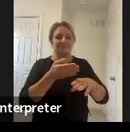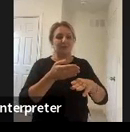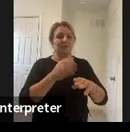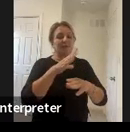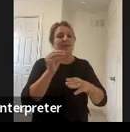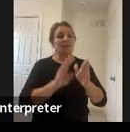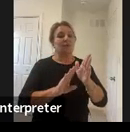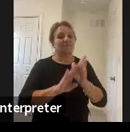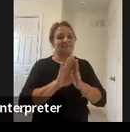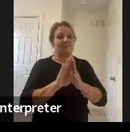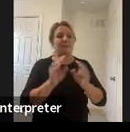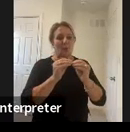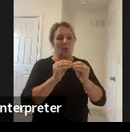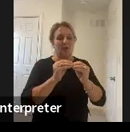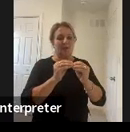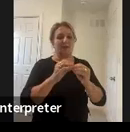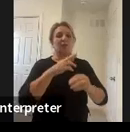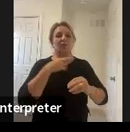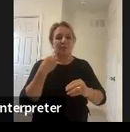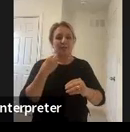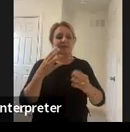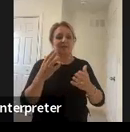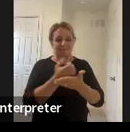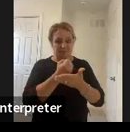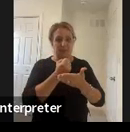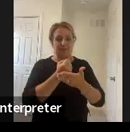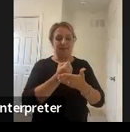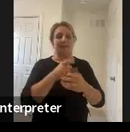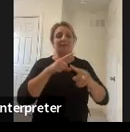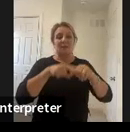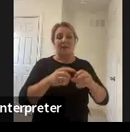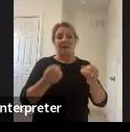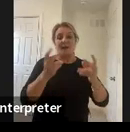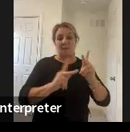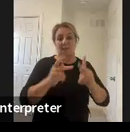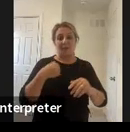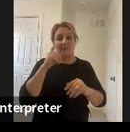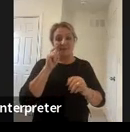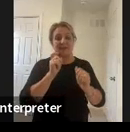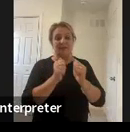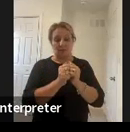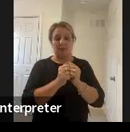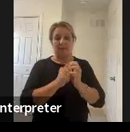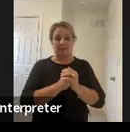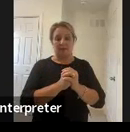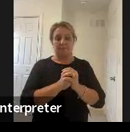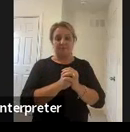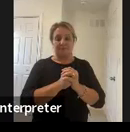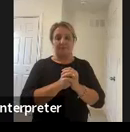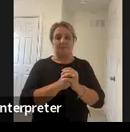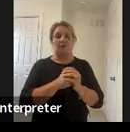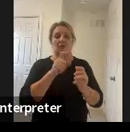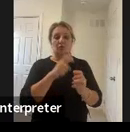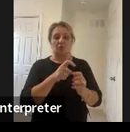monkeypox. Consider reducing the number of people you have sex with and possibly exchange contact information